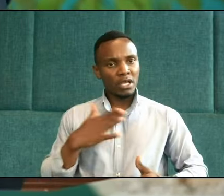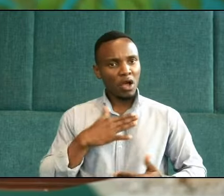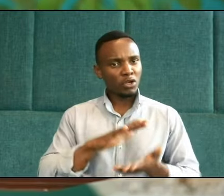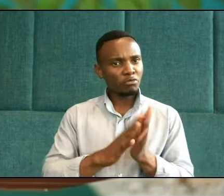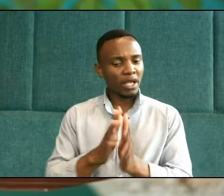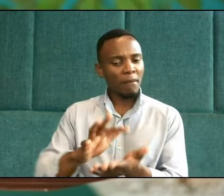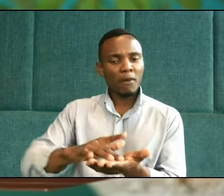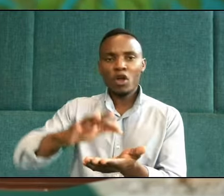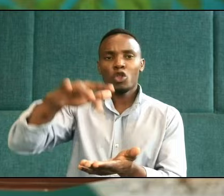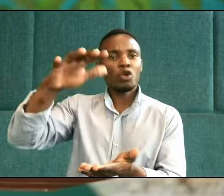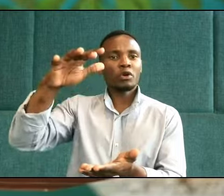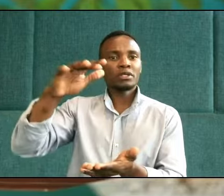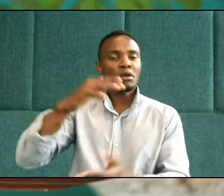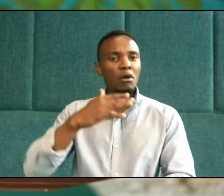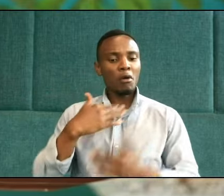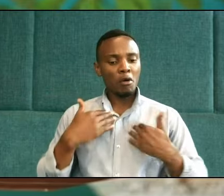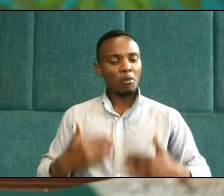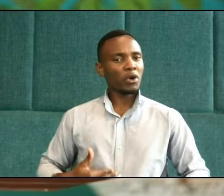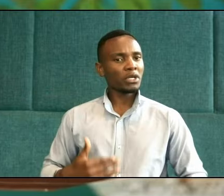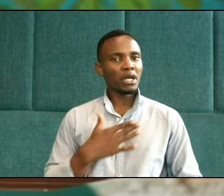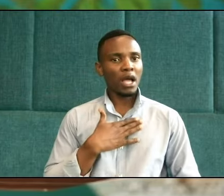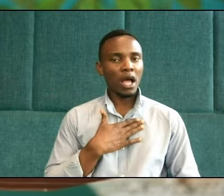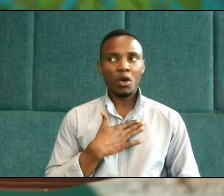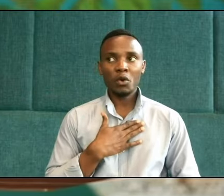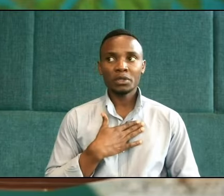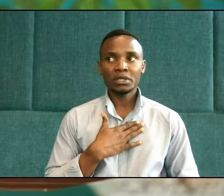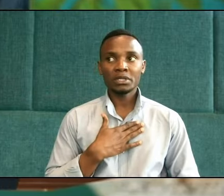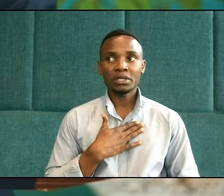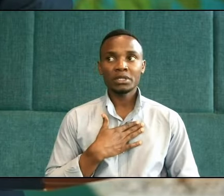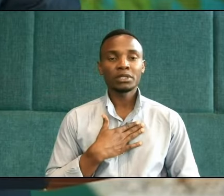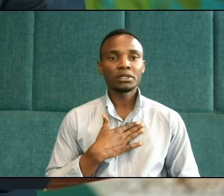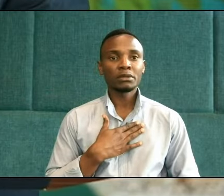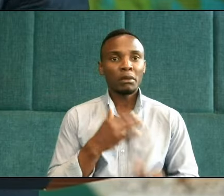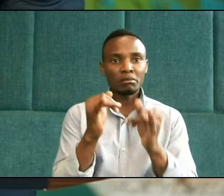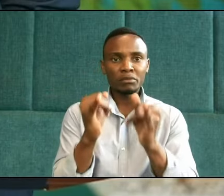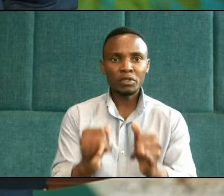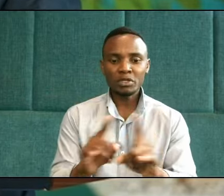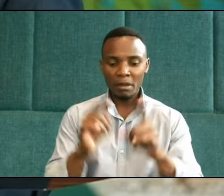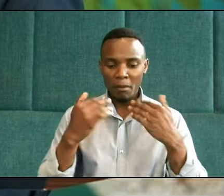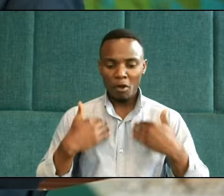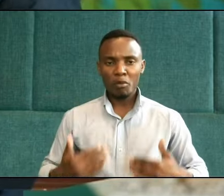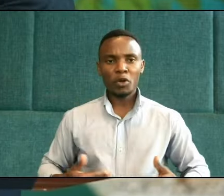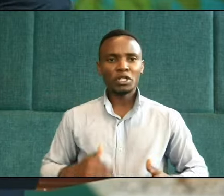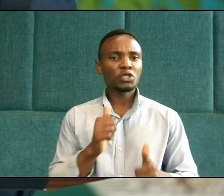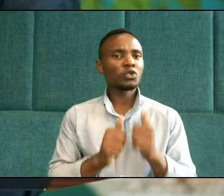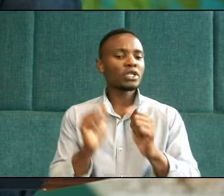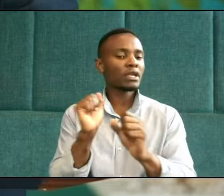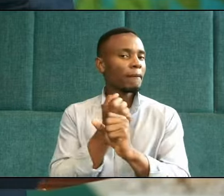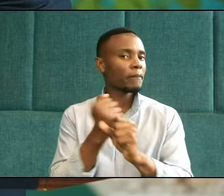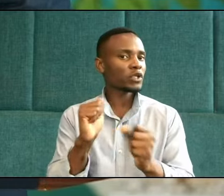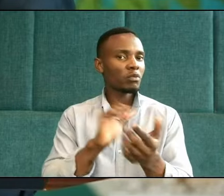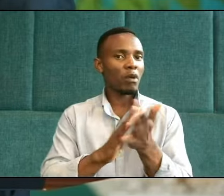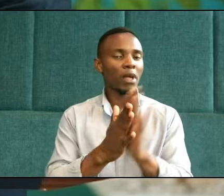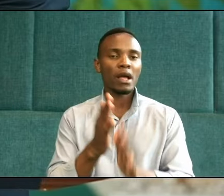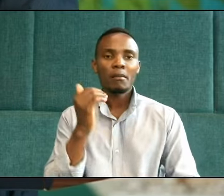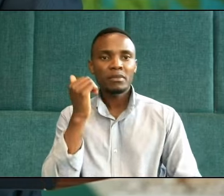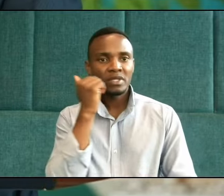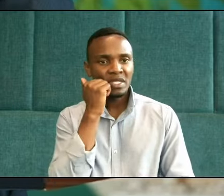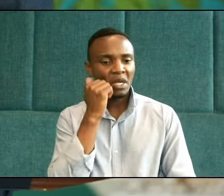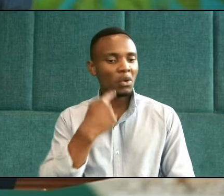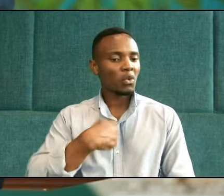not limited like the bodies which we have, bodies which will never become sick again, we will never